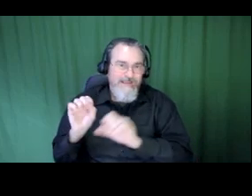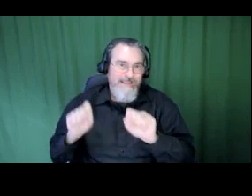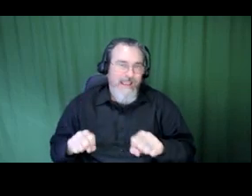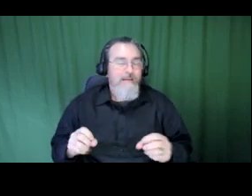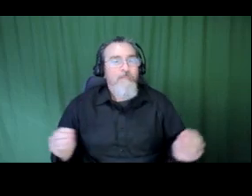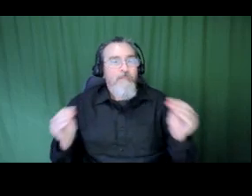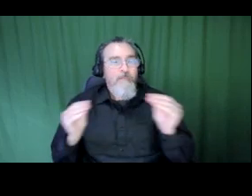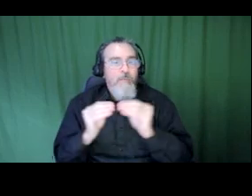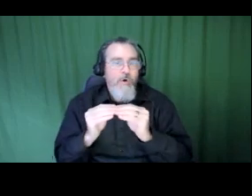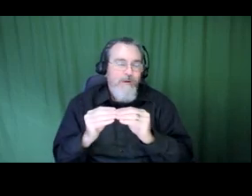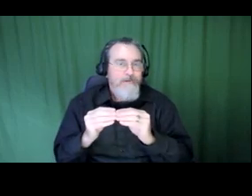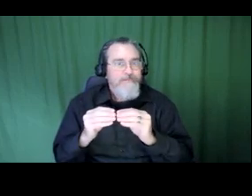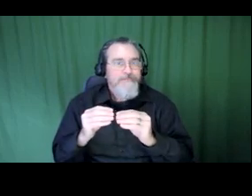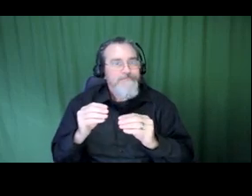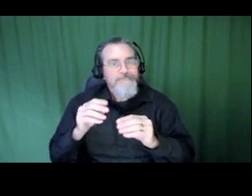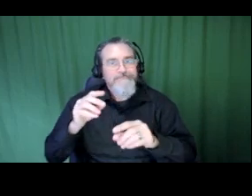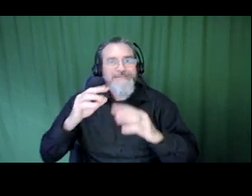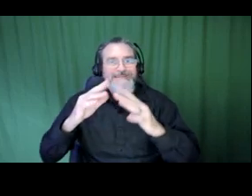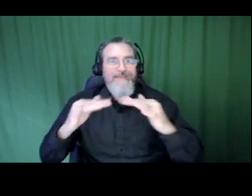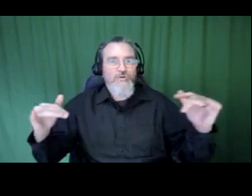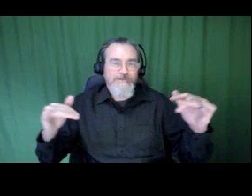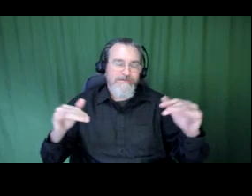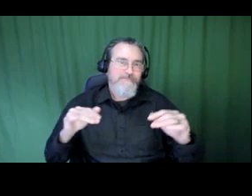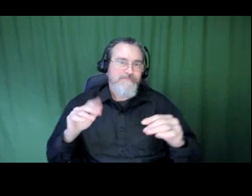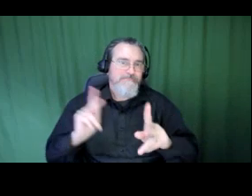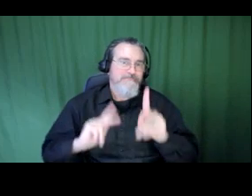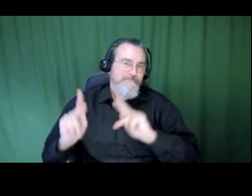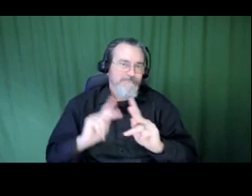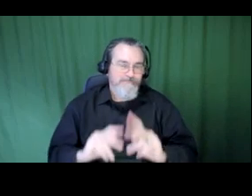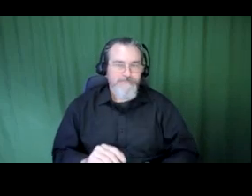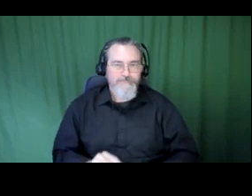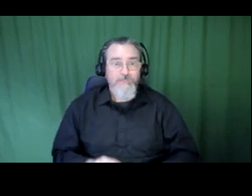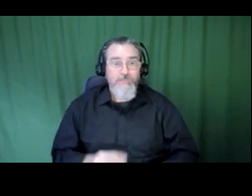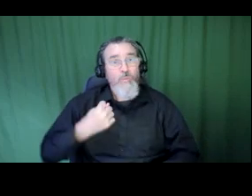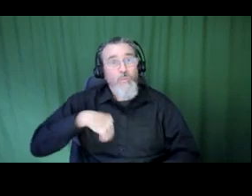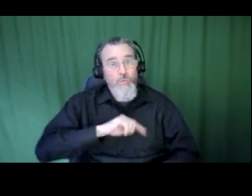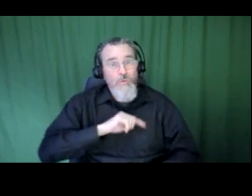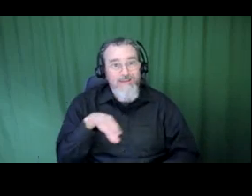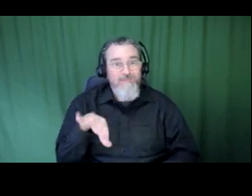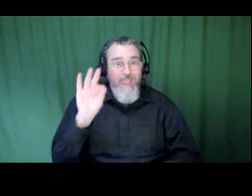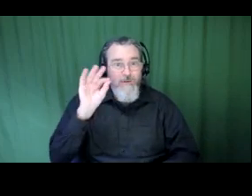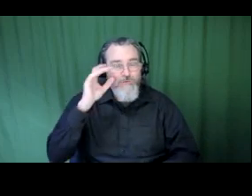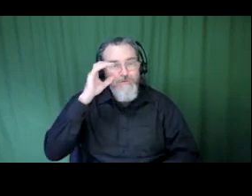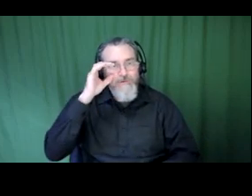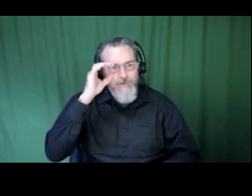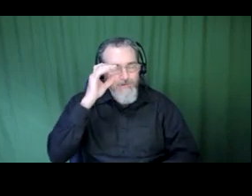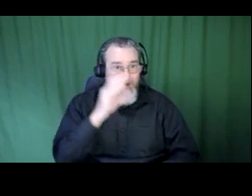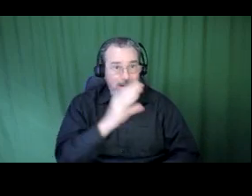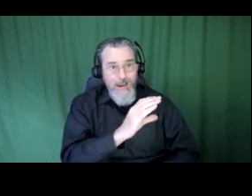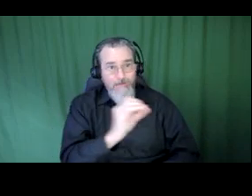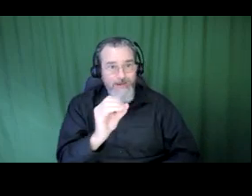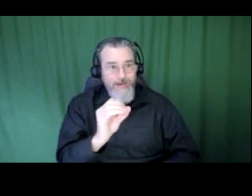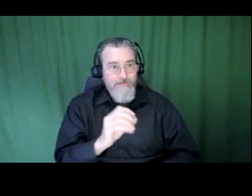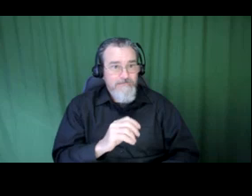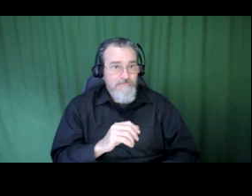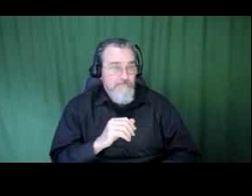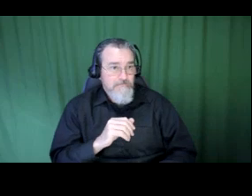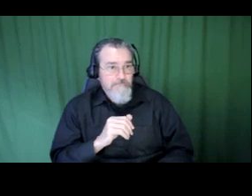candidates. The moral of the story that we had discovered companies were not averse to hiring